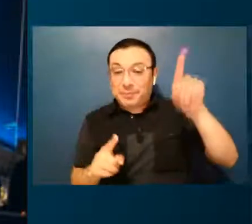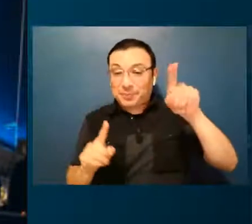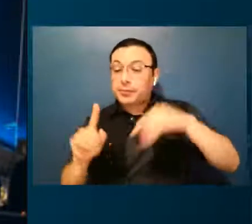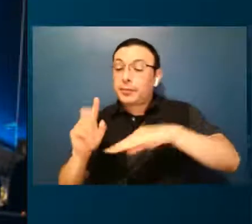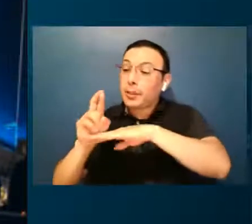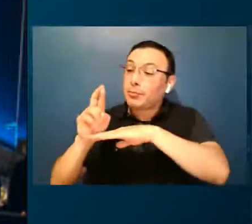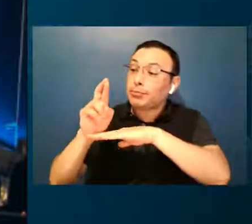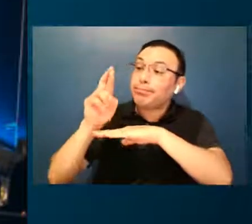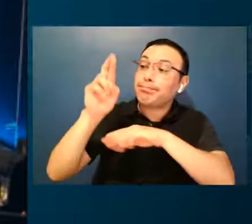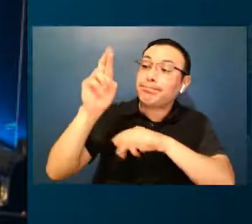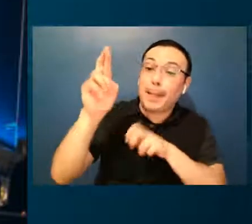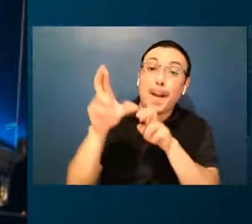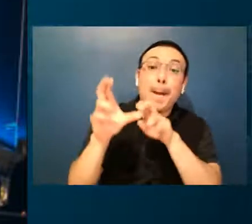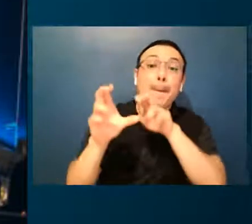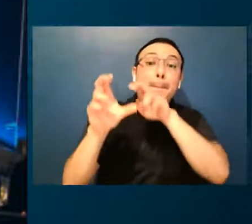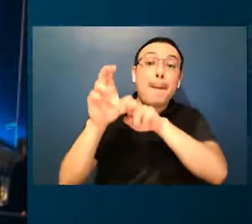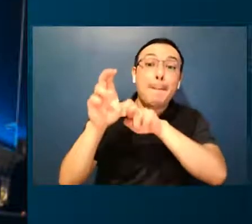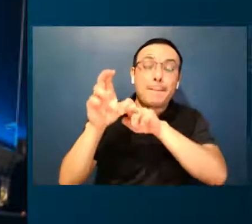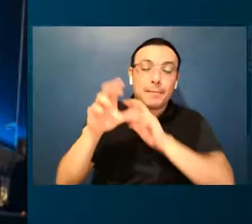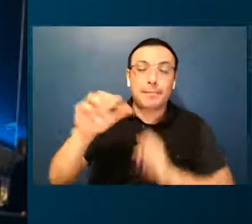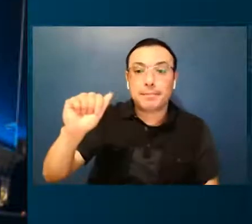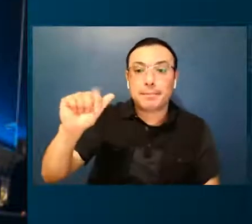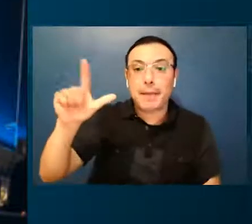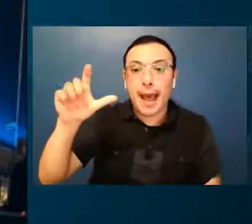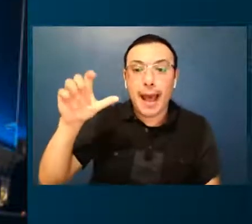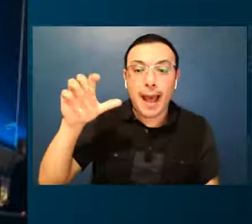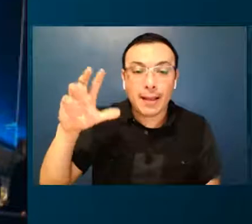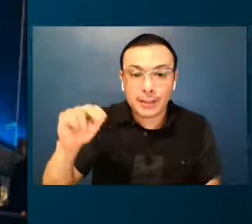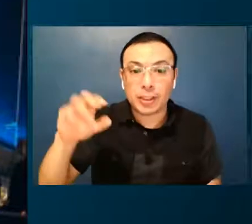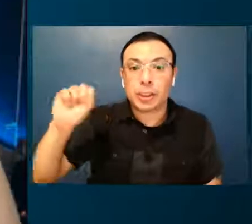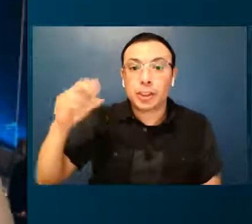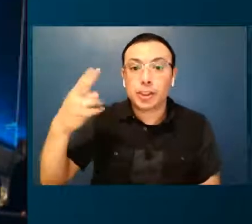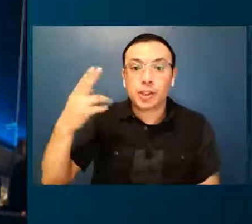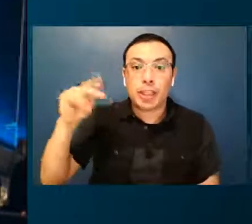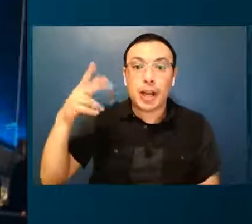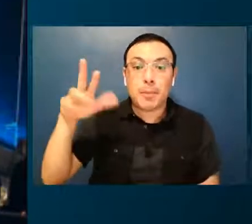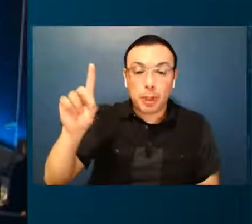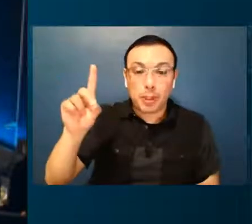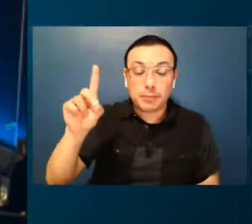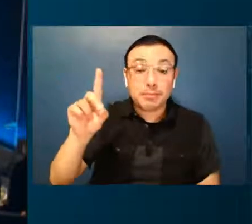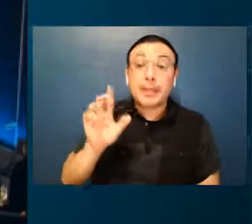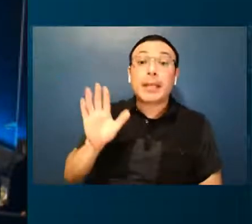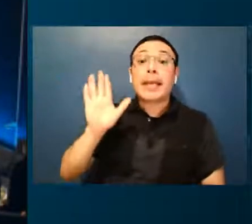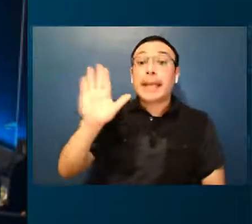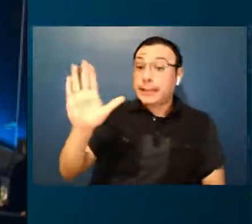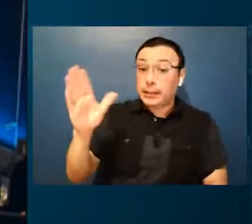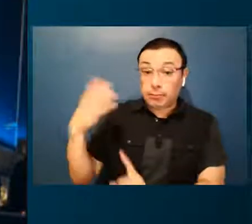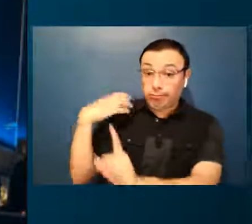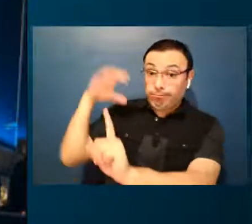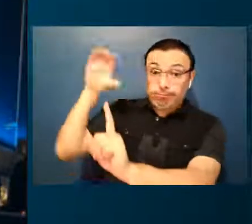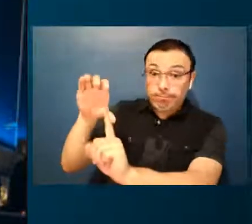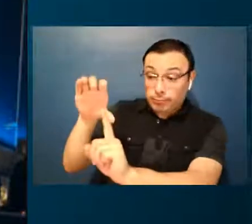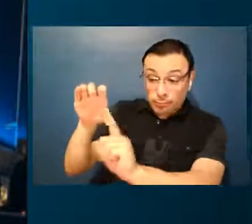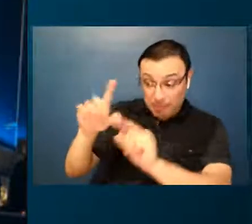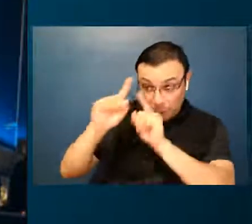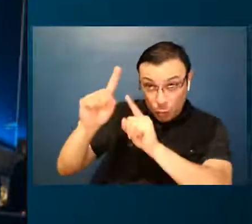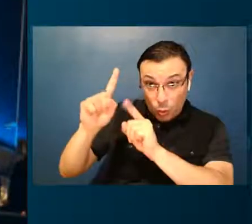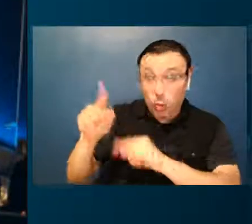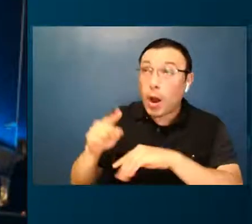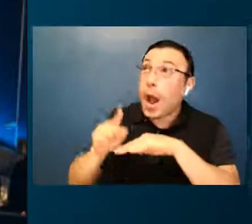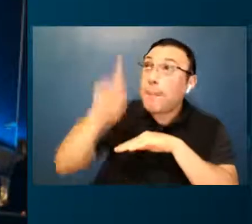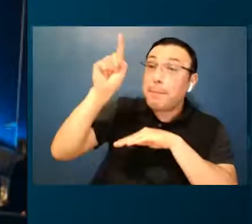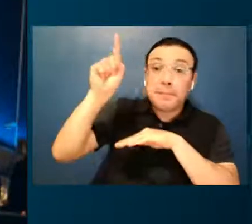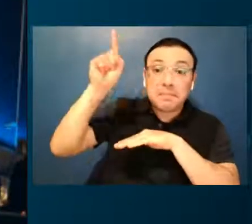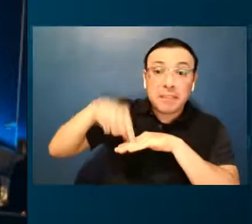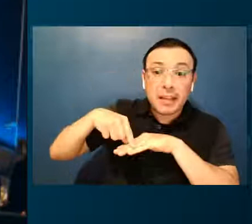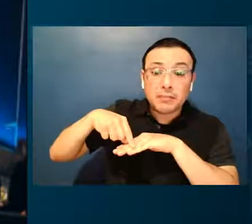well. So his mission was really just to go up into space, then come right back down again. Total trip would have been